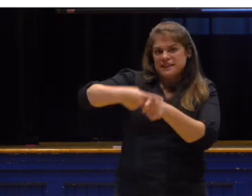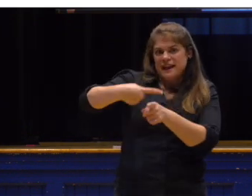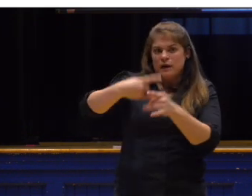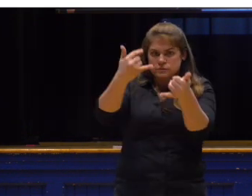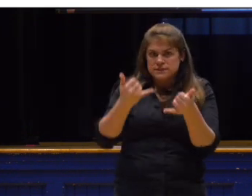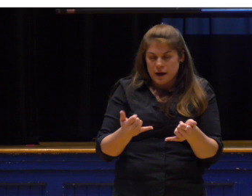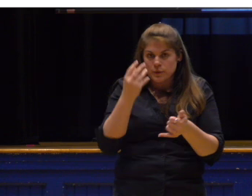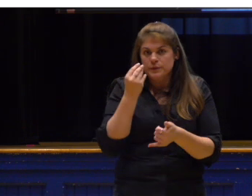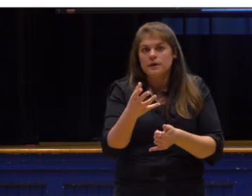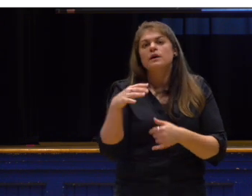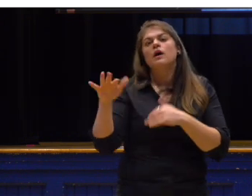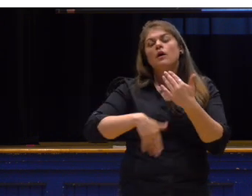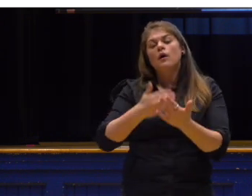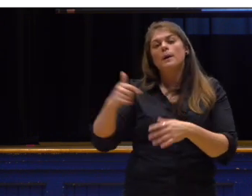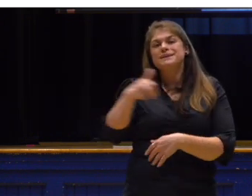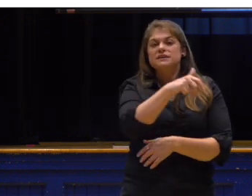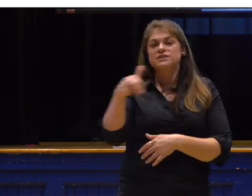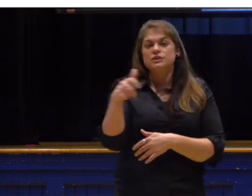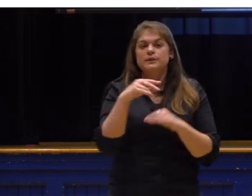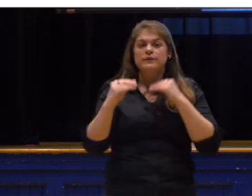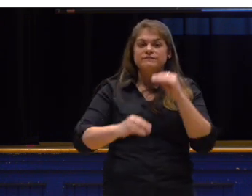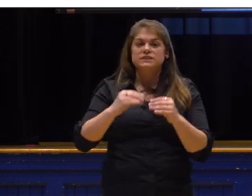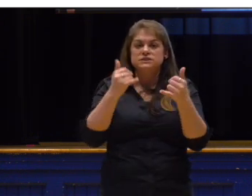All of the pedestrian, everything that we're doing